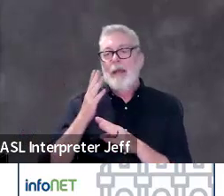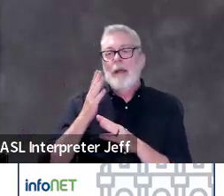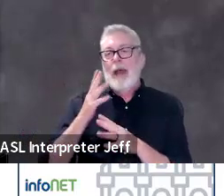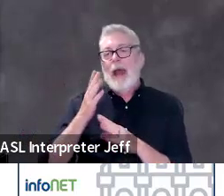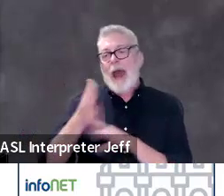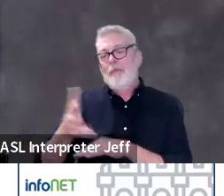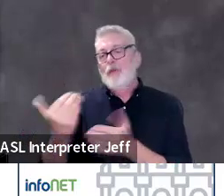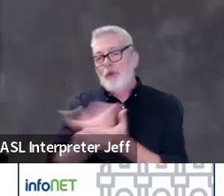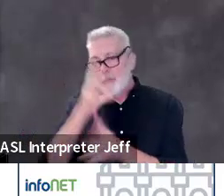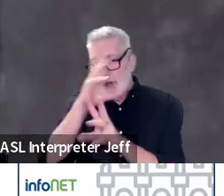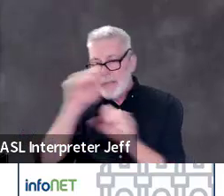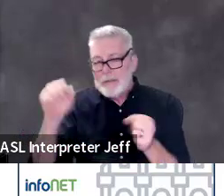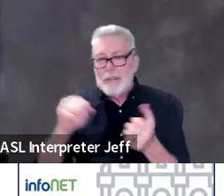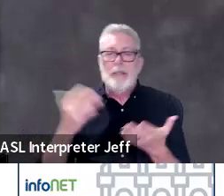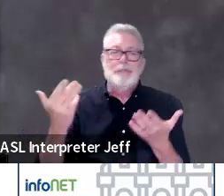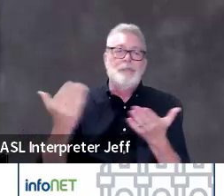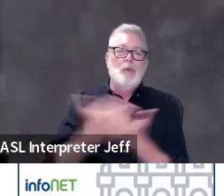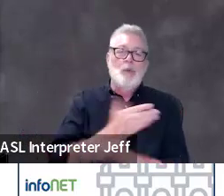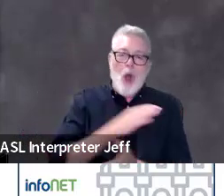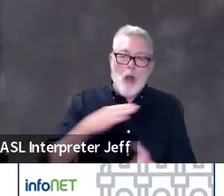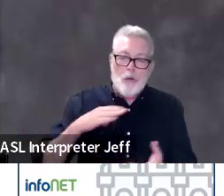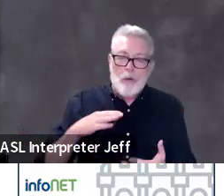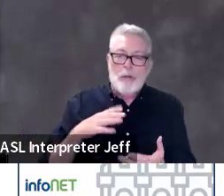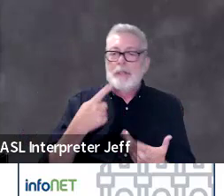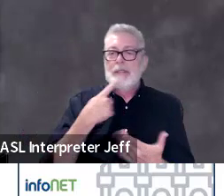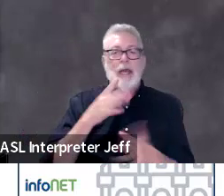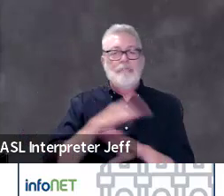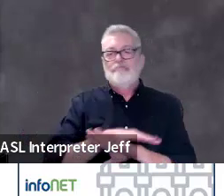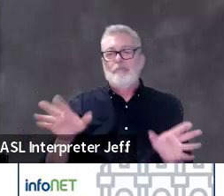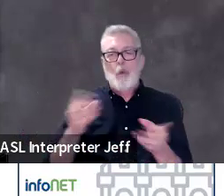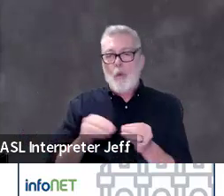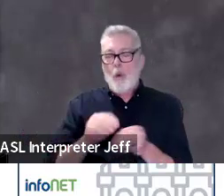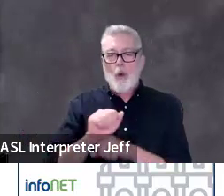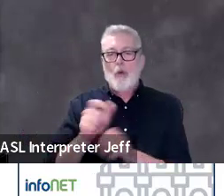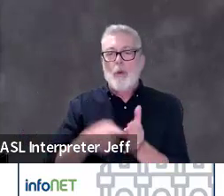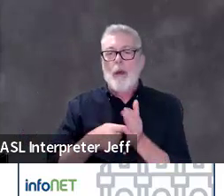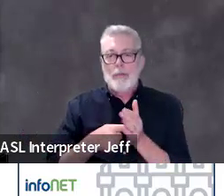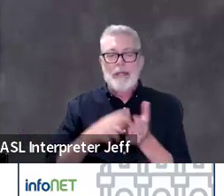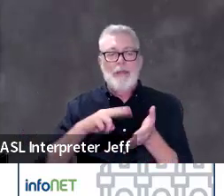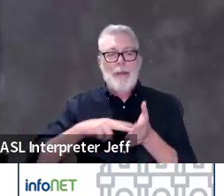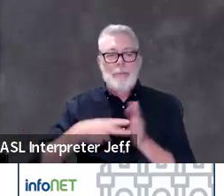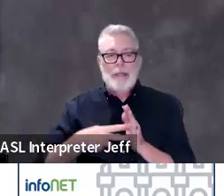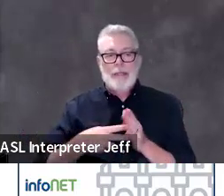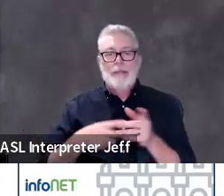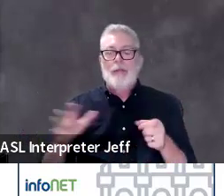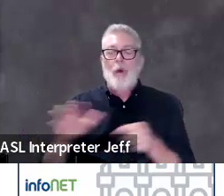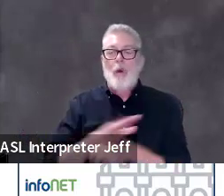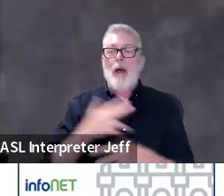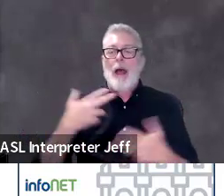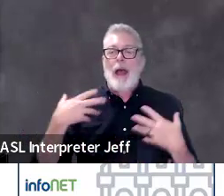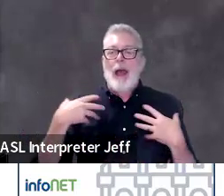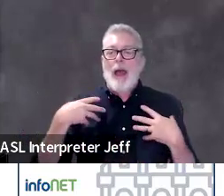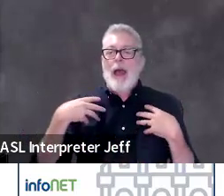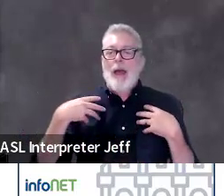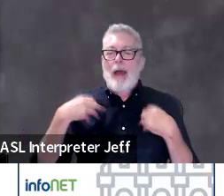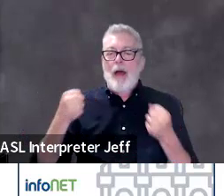change of Congress, and they say, nope, we're not going to do work requirements anymore, that means our entire health and wellness plan goes